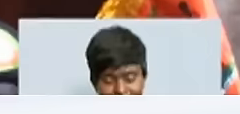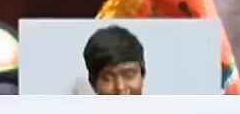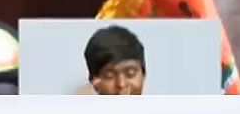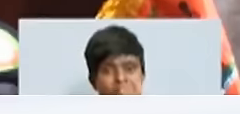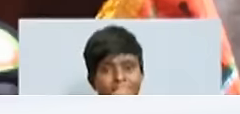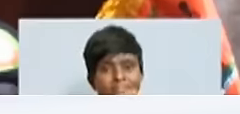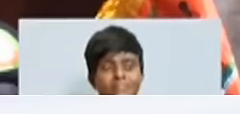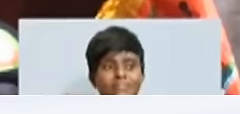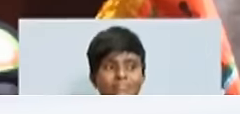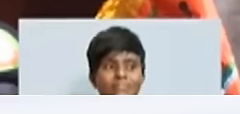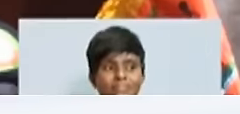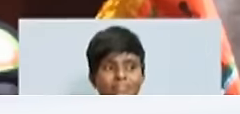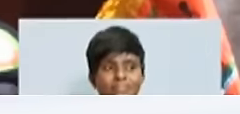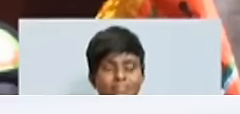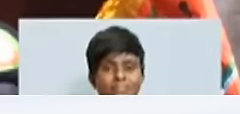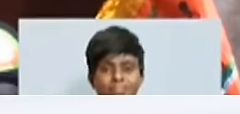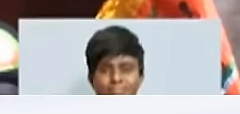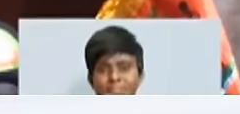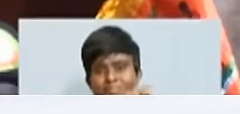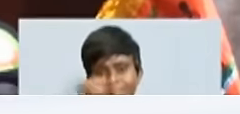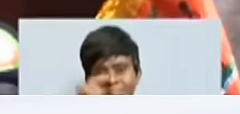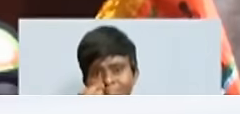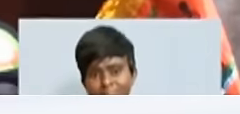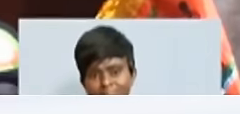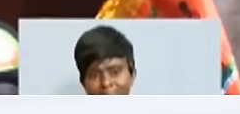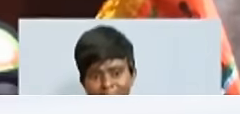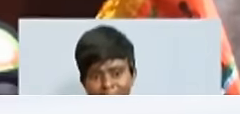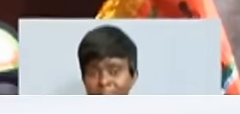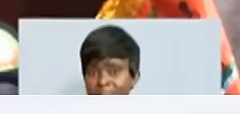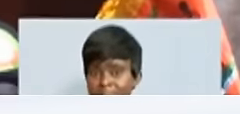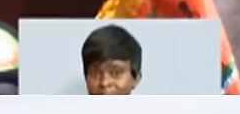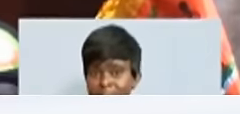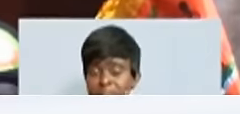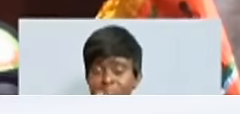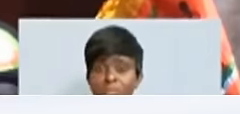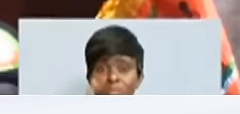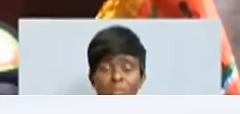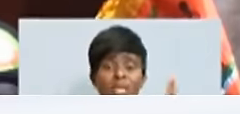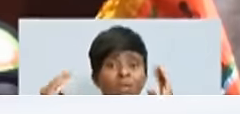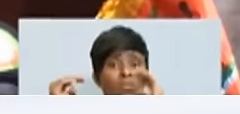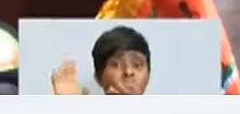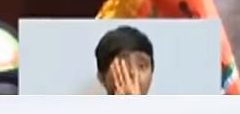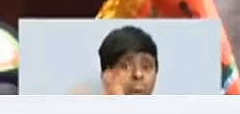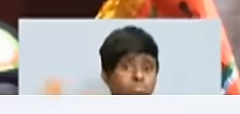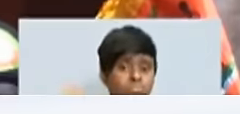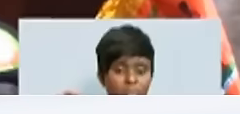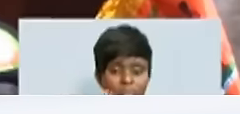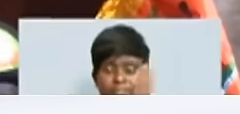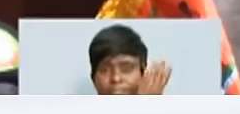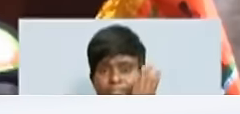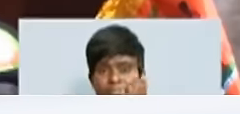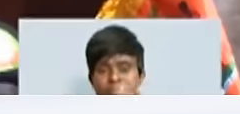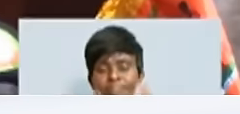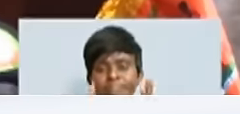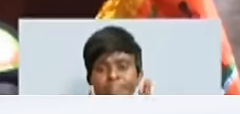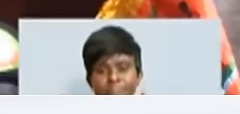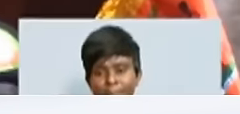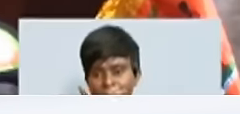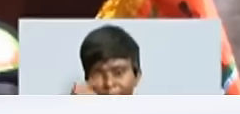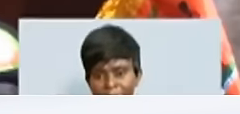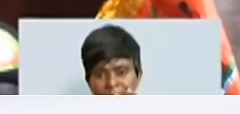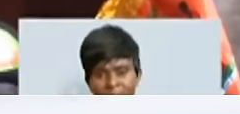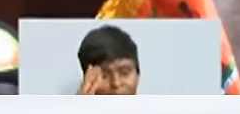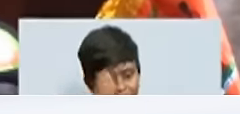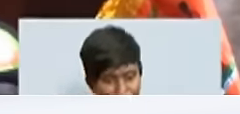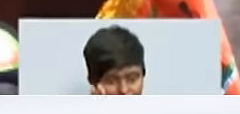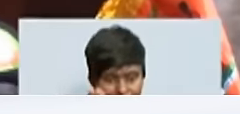example, and theft, I must say, are retrogressive to our development efforts. They must be